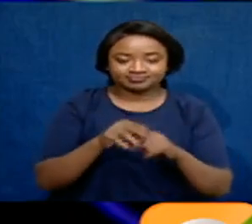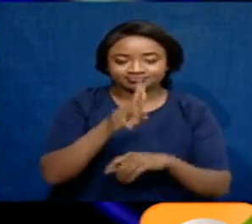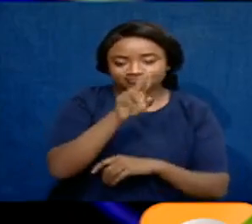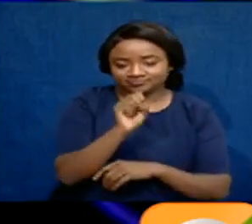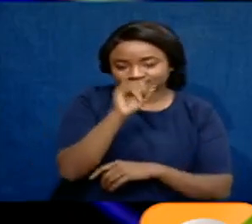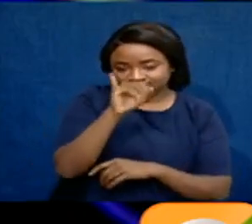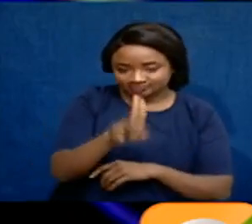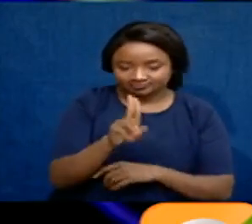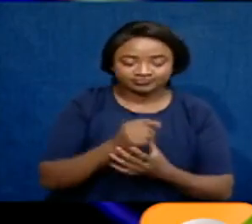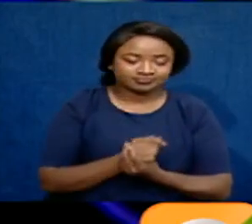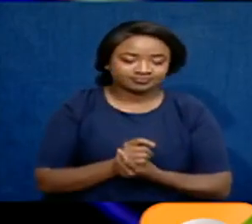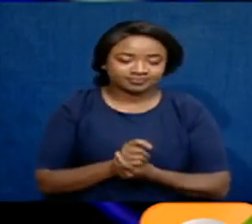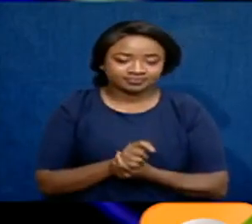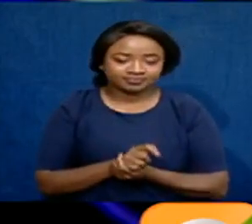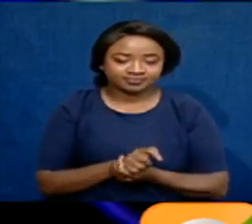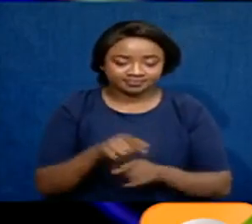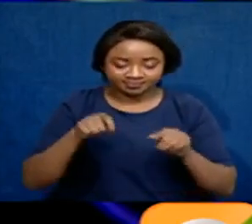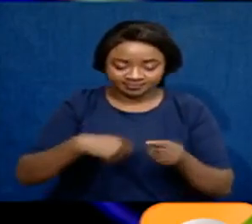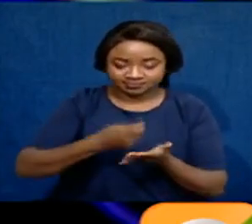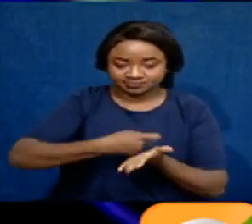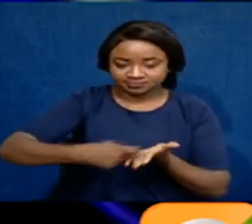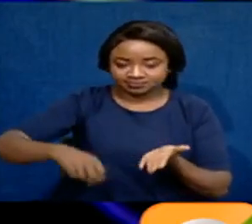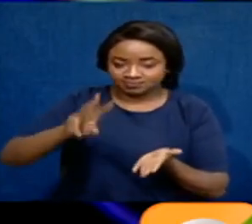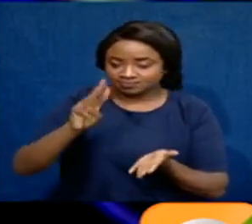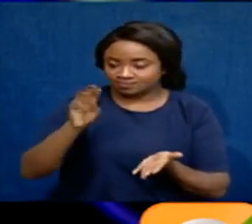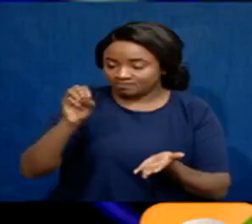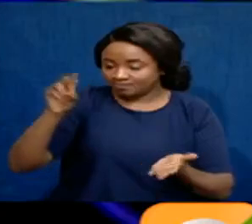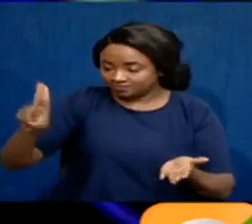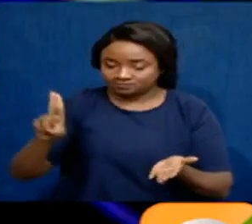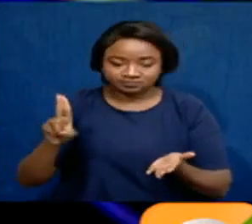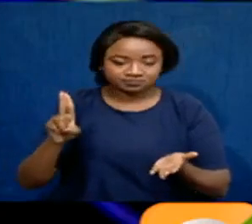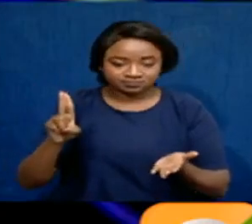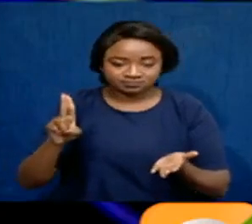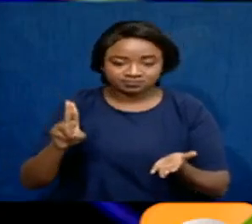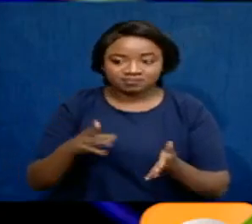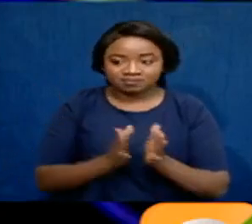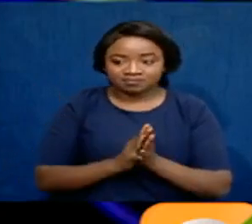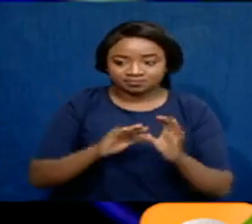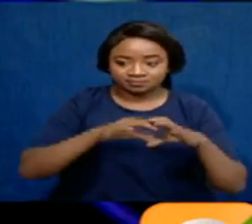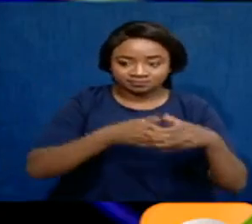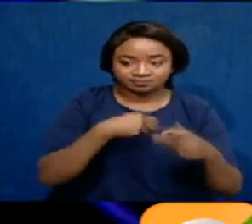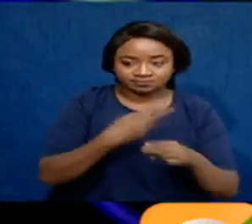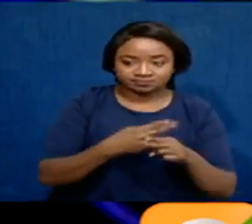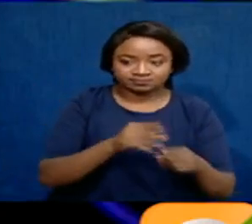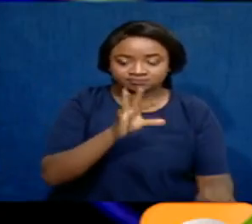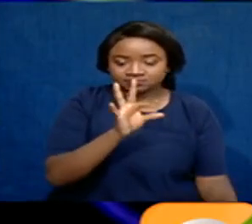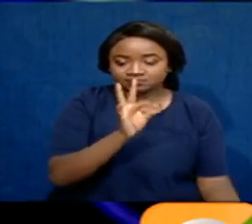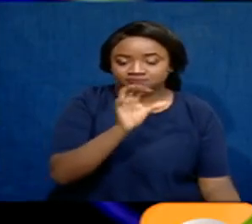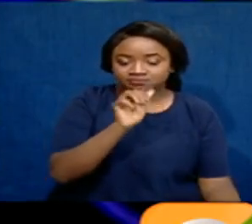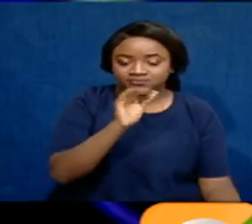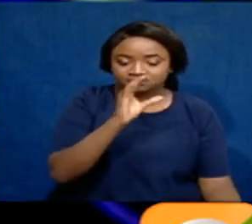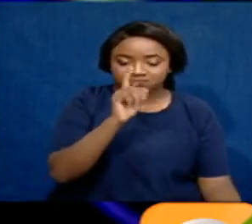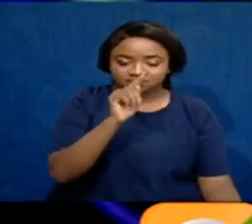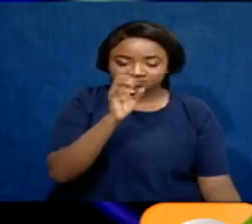Africa, USIU, have today signed a memorandum of understanding with Factor Y, a global leader in